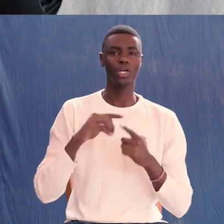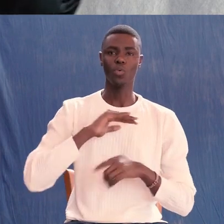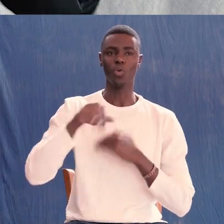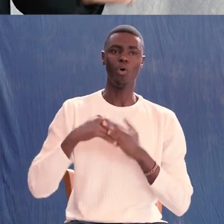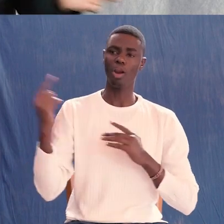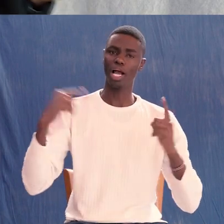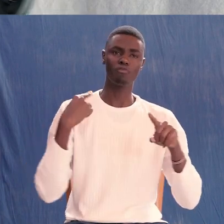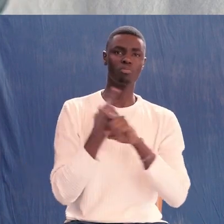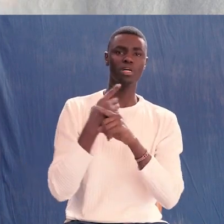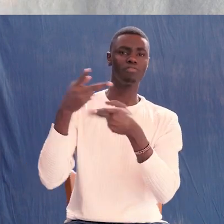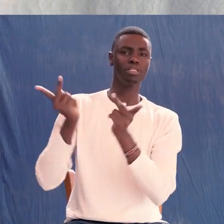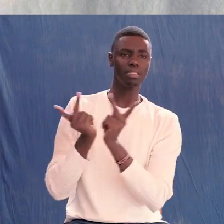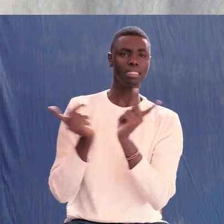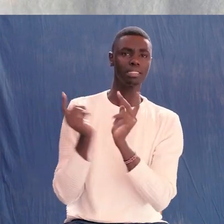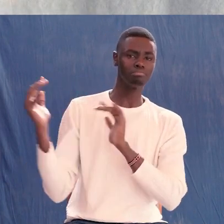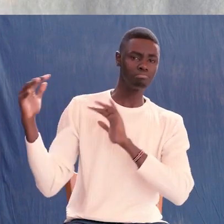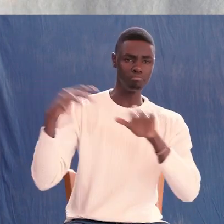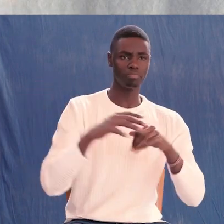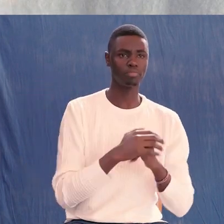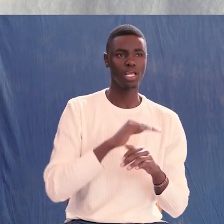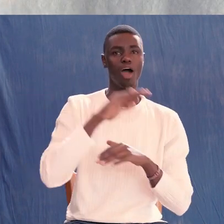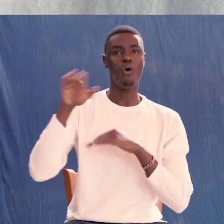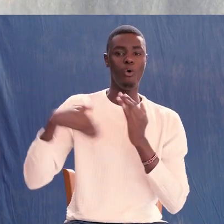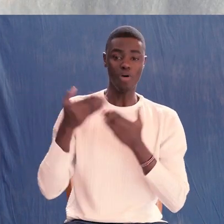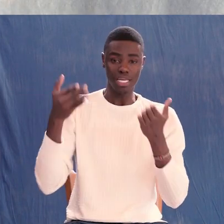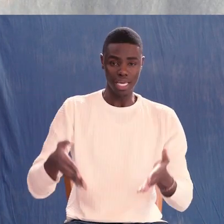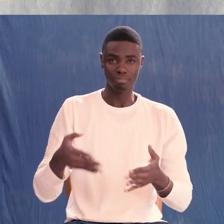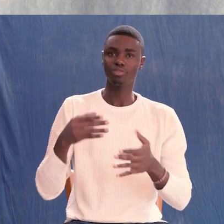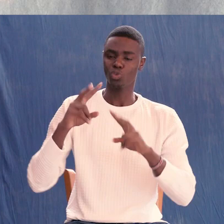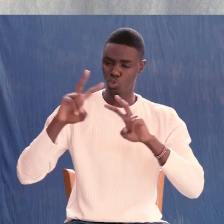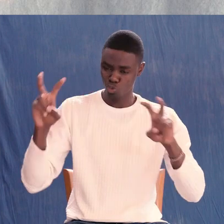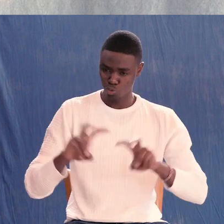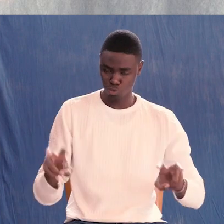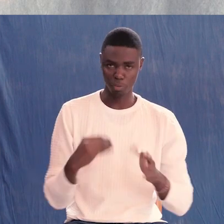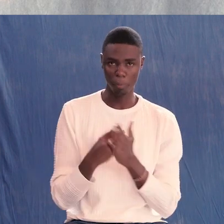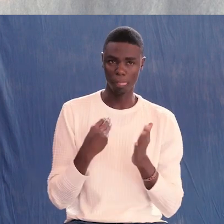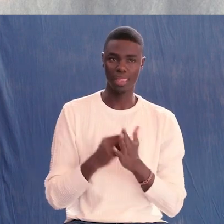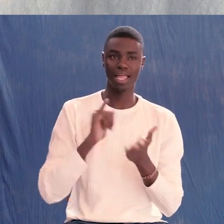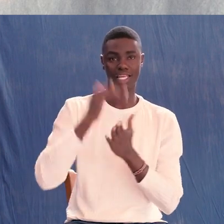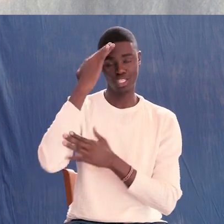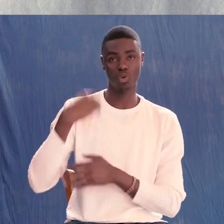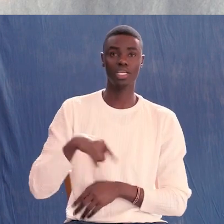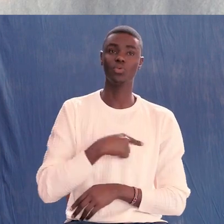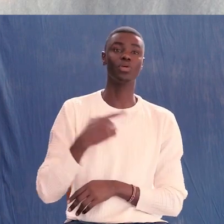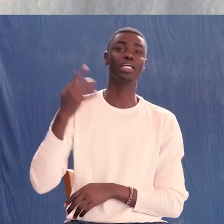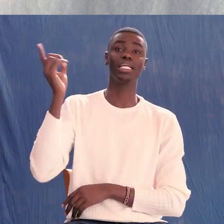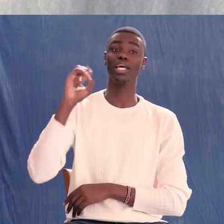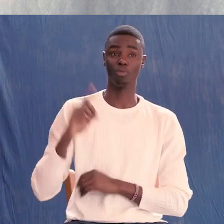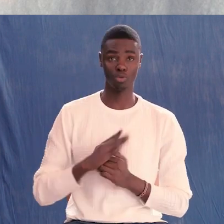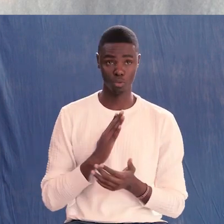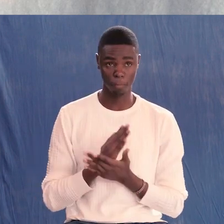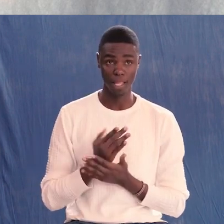different places, we're all here to make money. That's why we're in Nairobi. Let's just be honest.